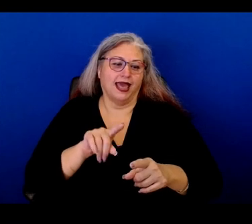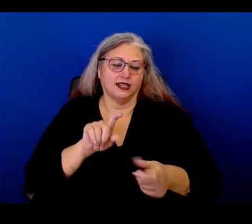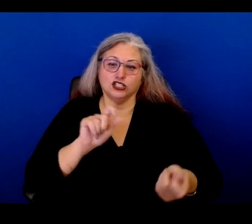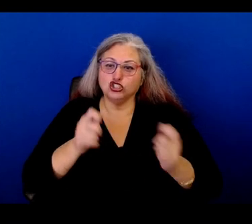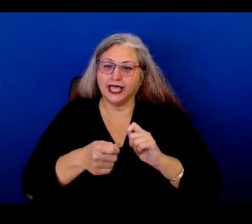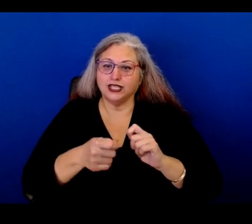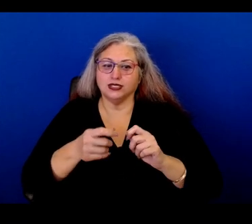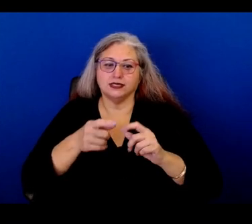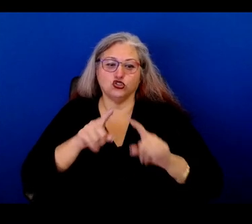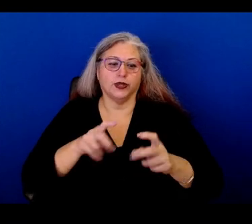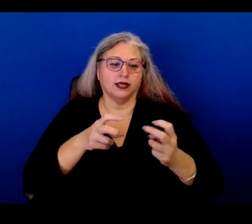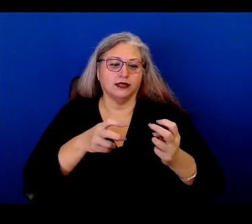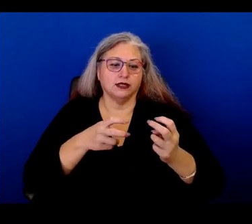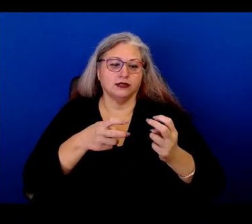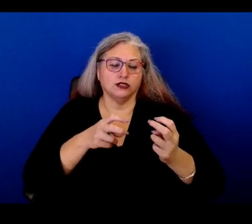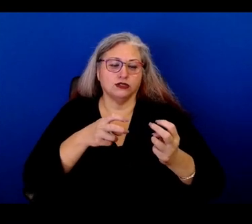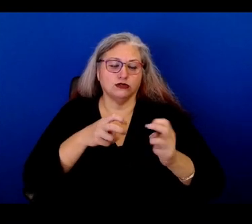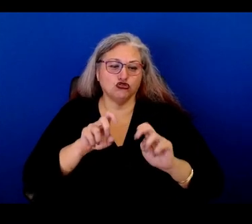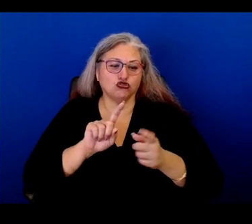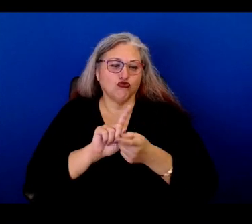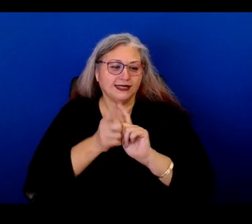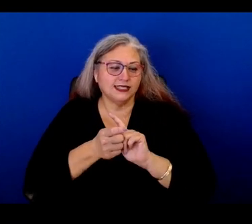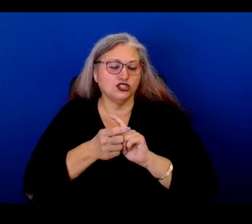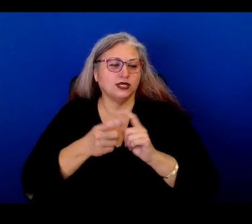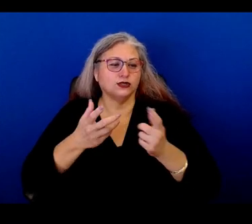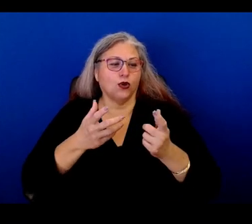and the transition and in this stage of things.